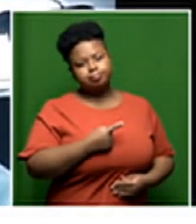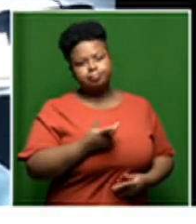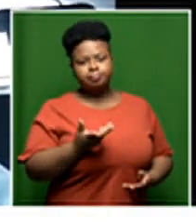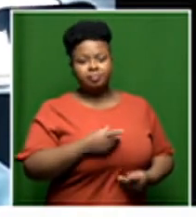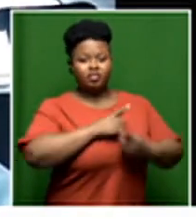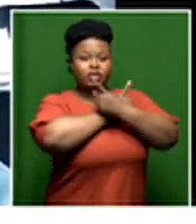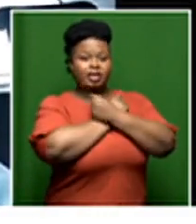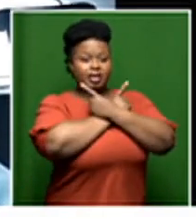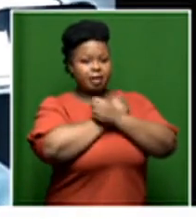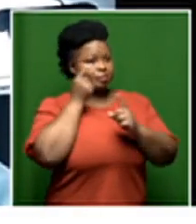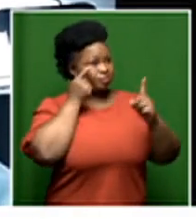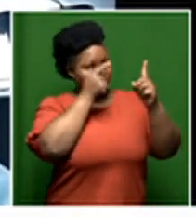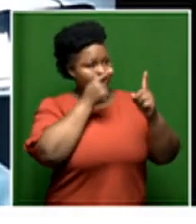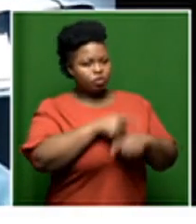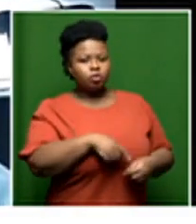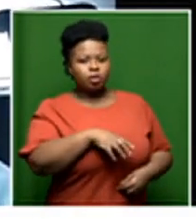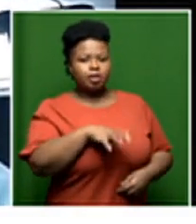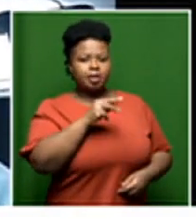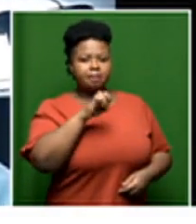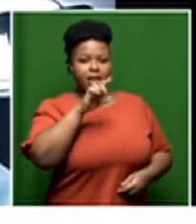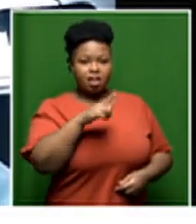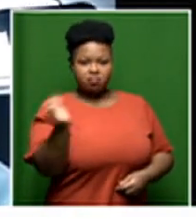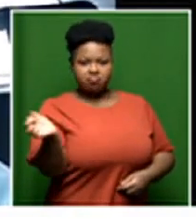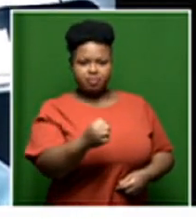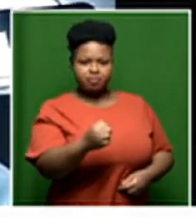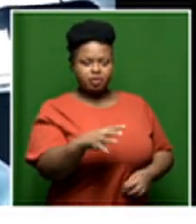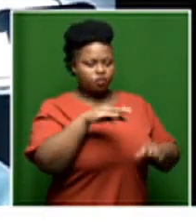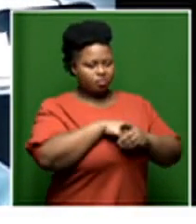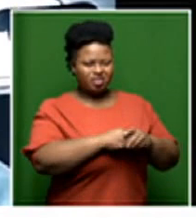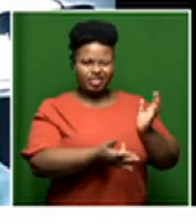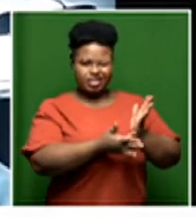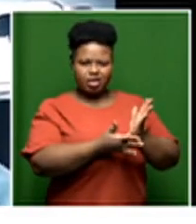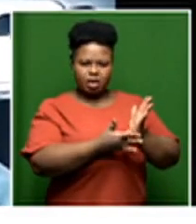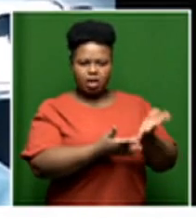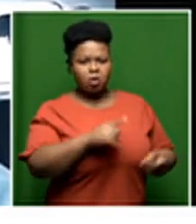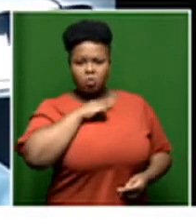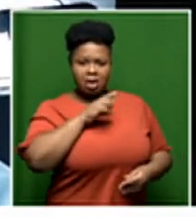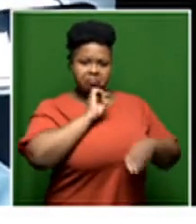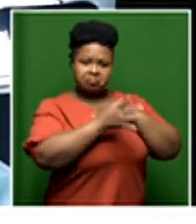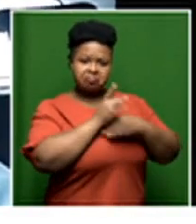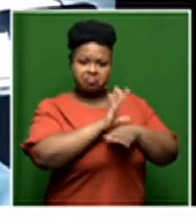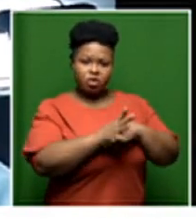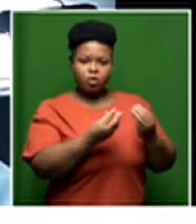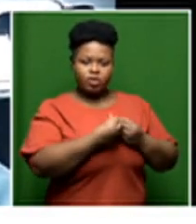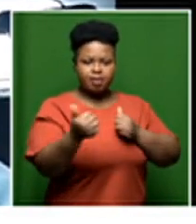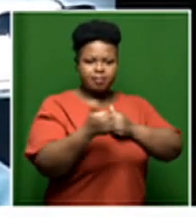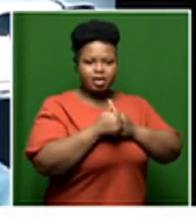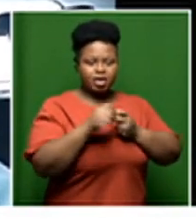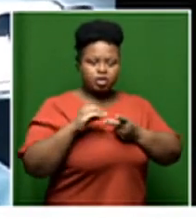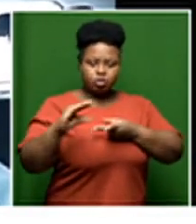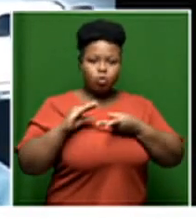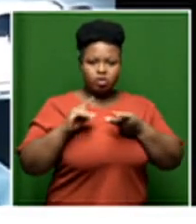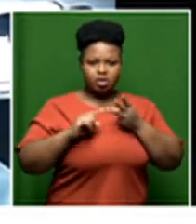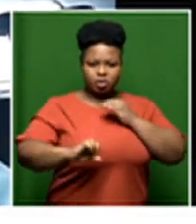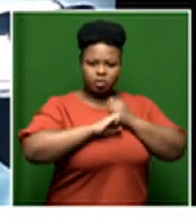it's the club's intent to have Mr. Eymael forming part of the technical team. This is subject to consultations with our partners, sponsors